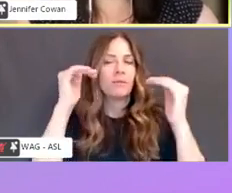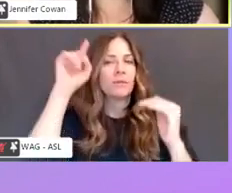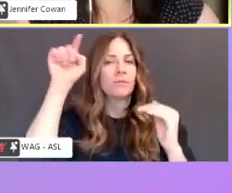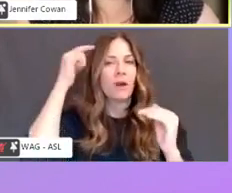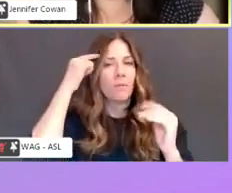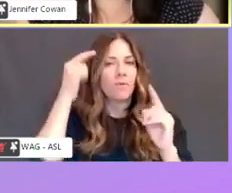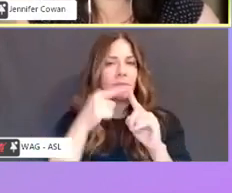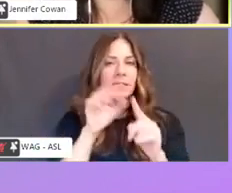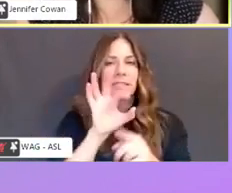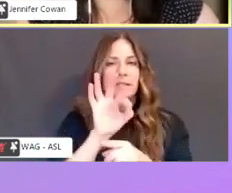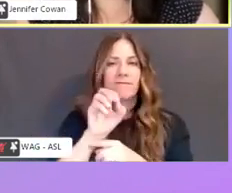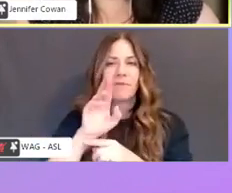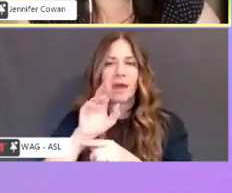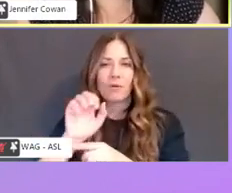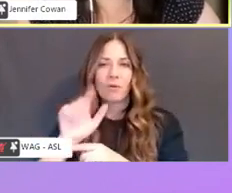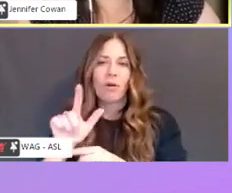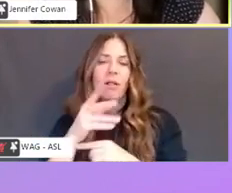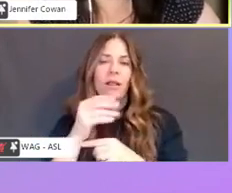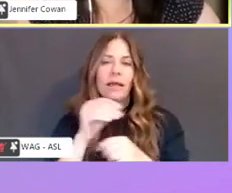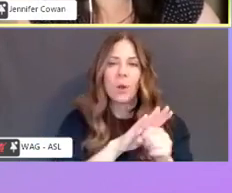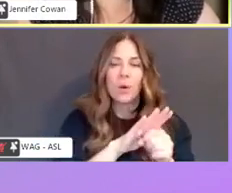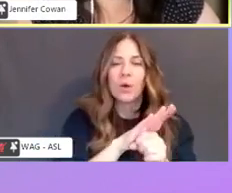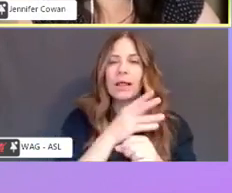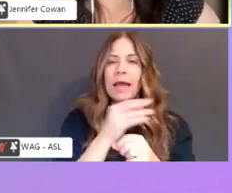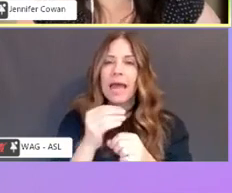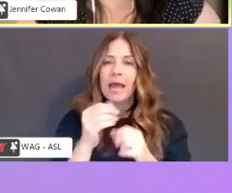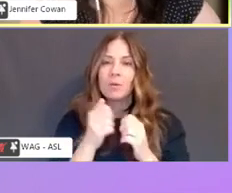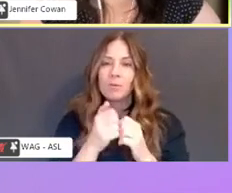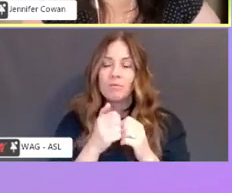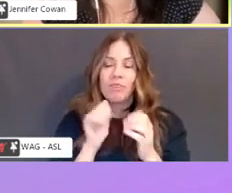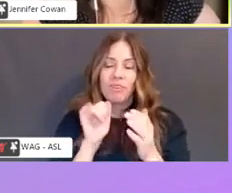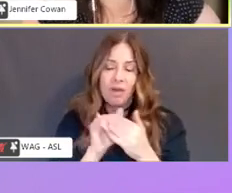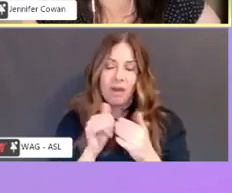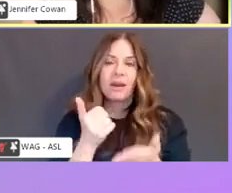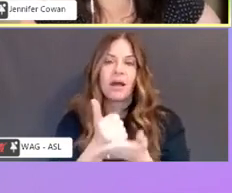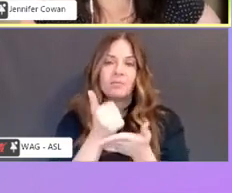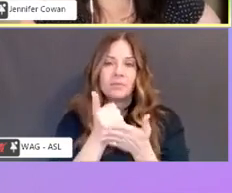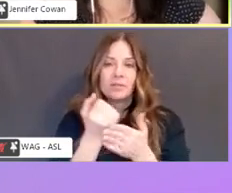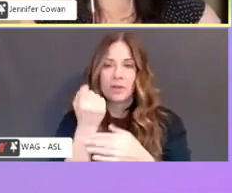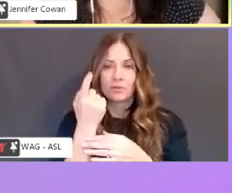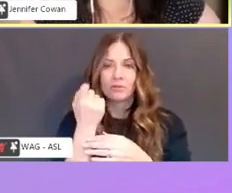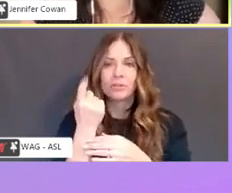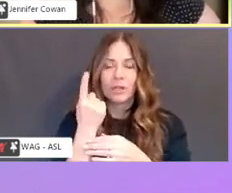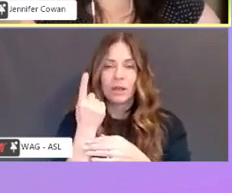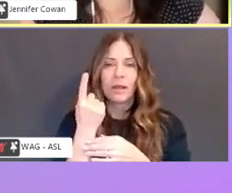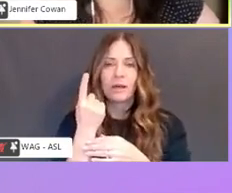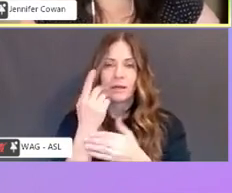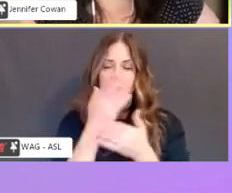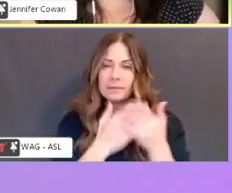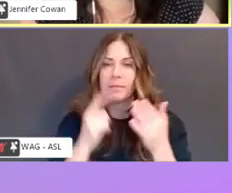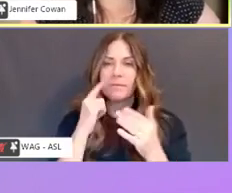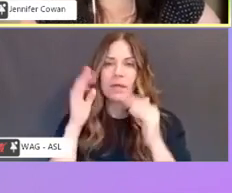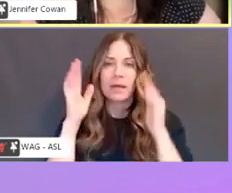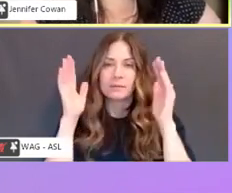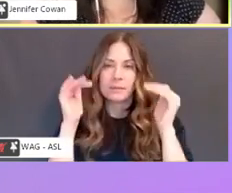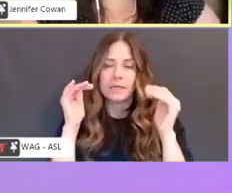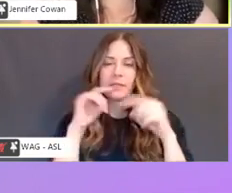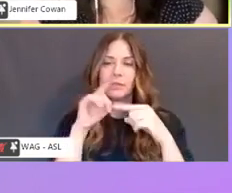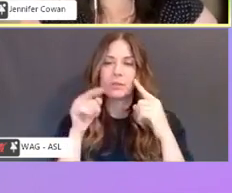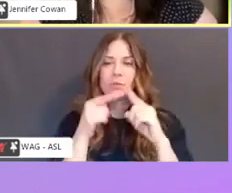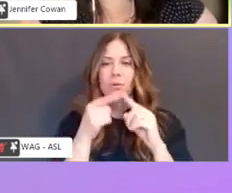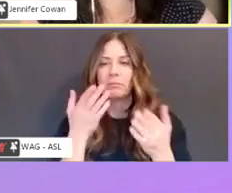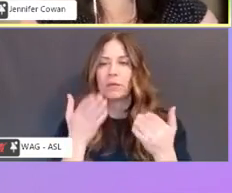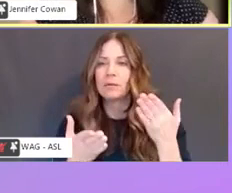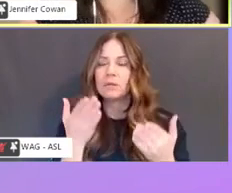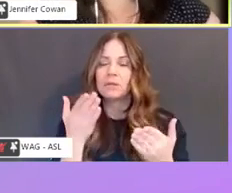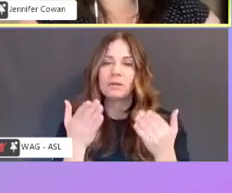federal staff and officials. And this sort of helps us understand some of the expectations when there may